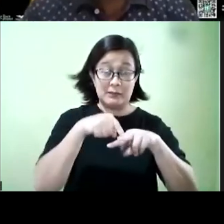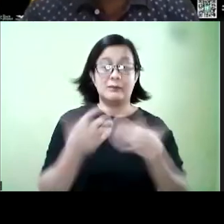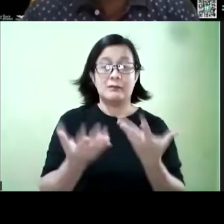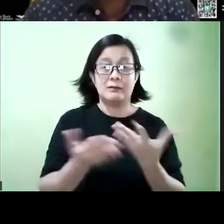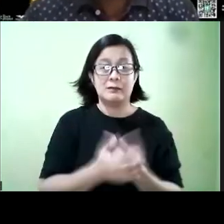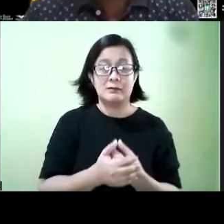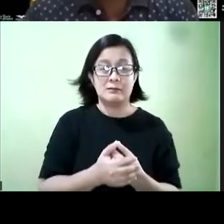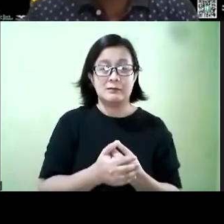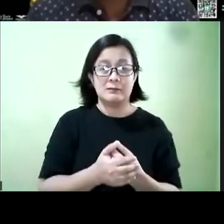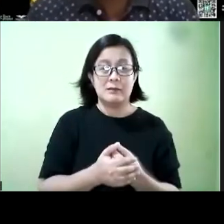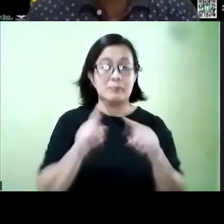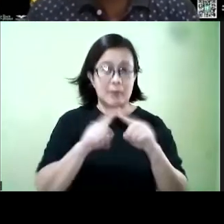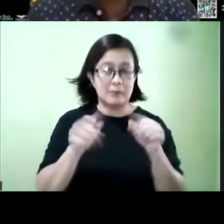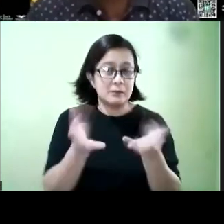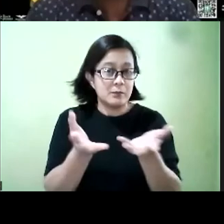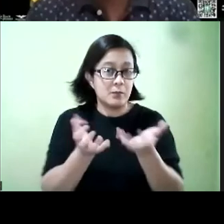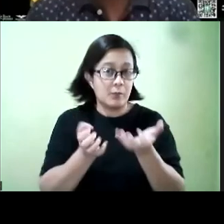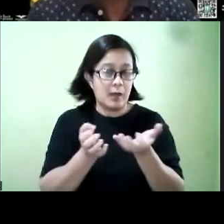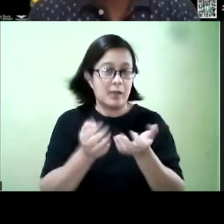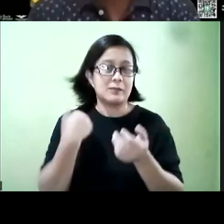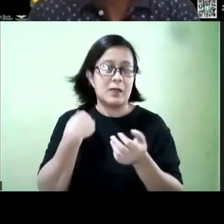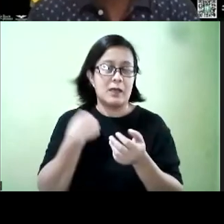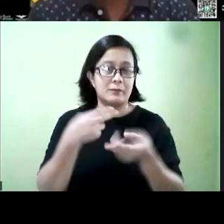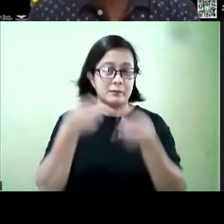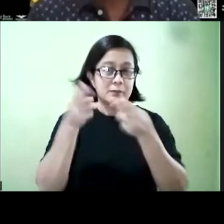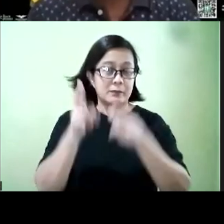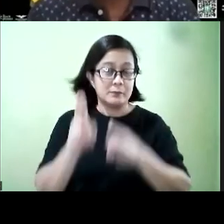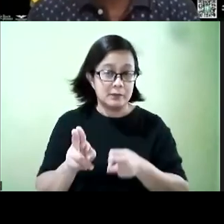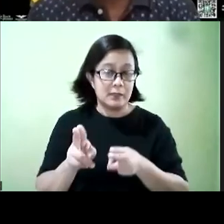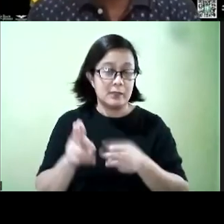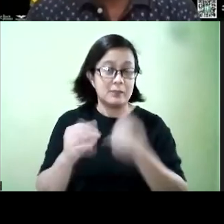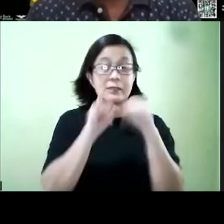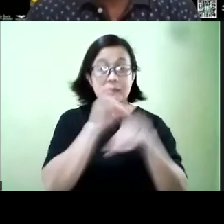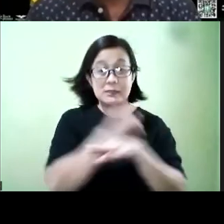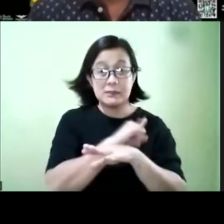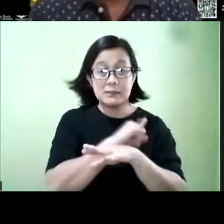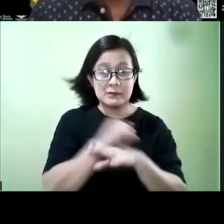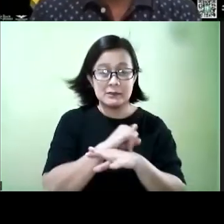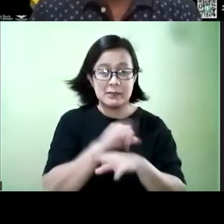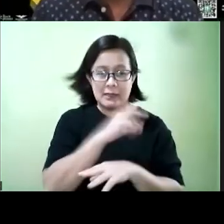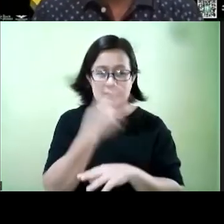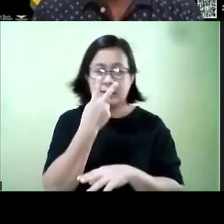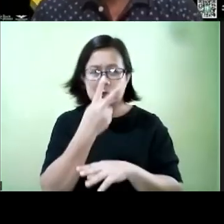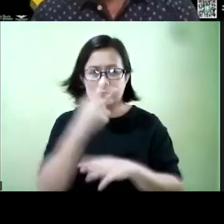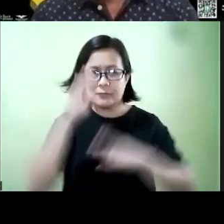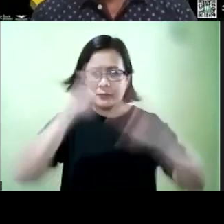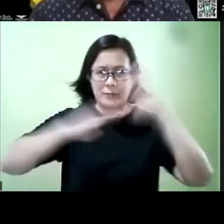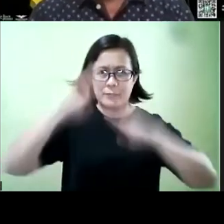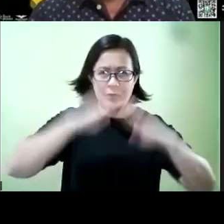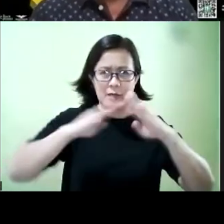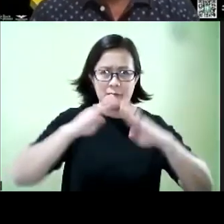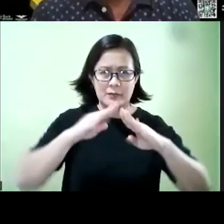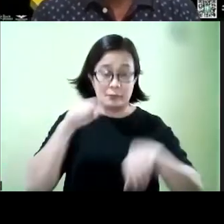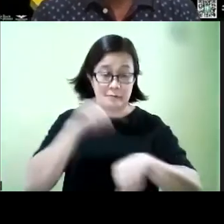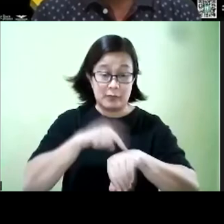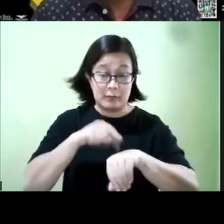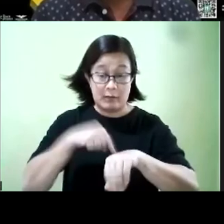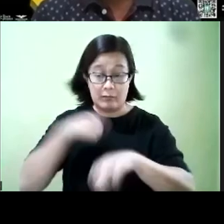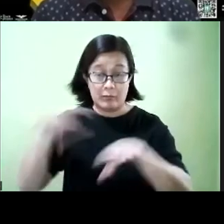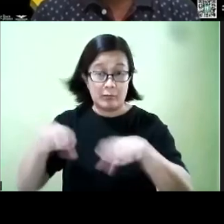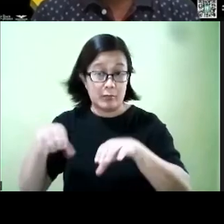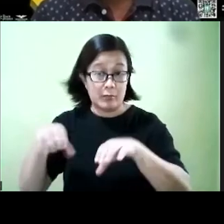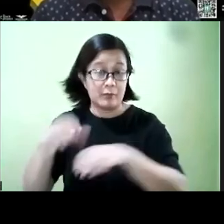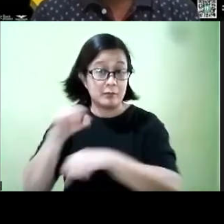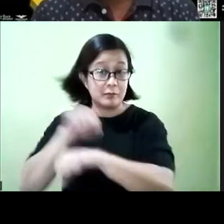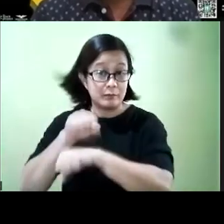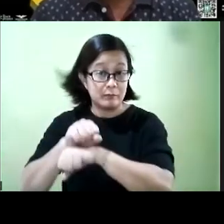I was working. I just wanted to help the hospitality industry and I saw the problem when I was still working na ang